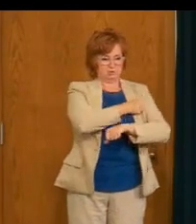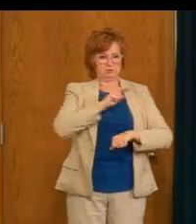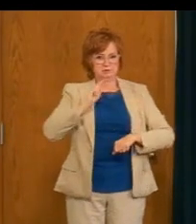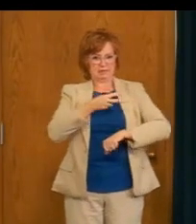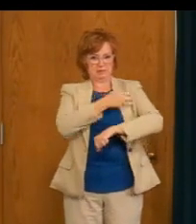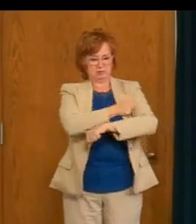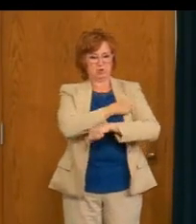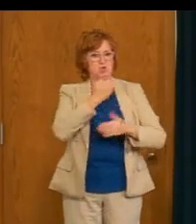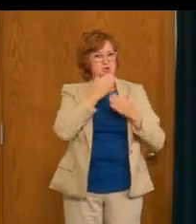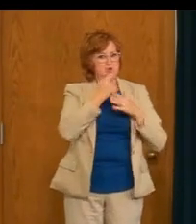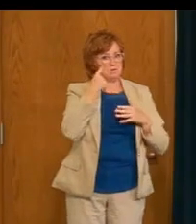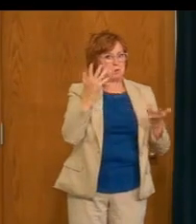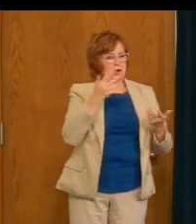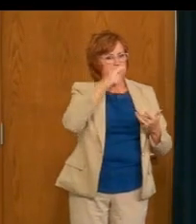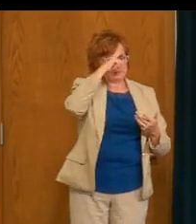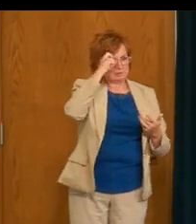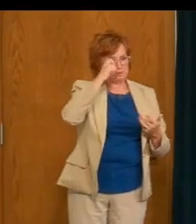fall as well.